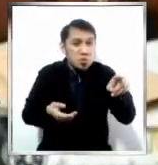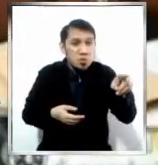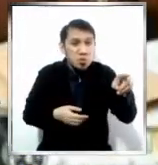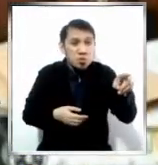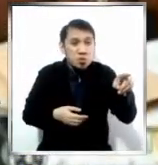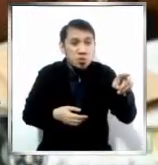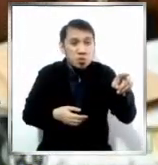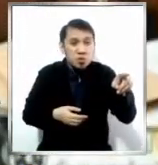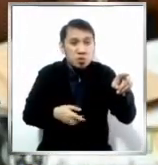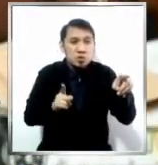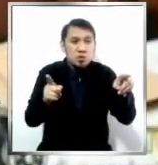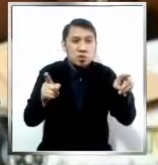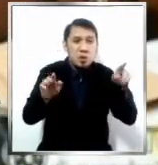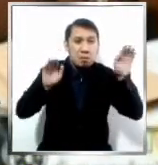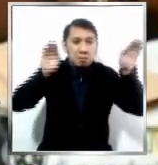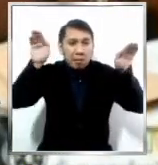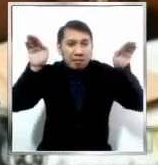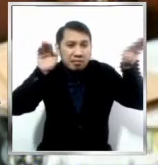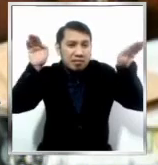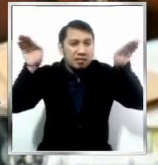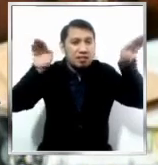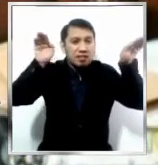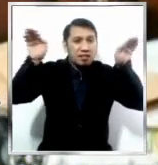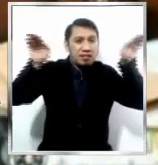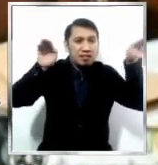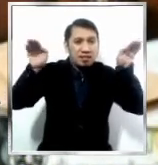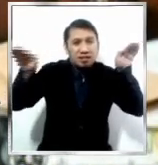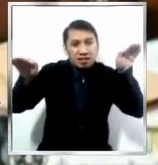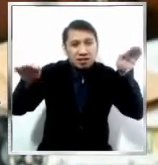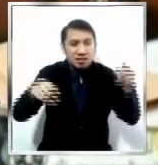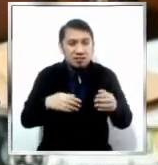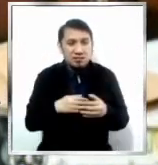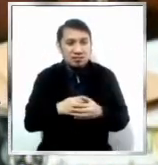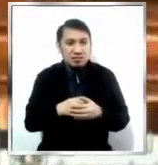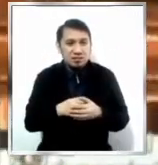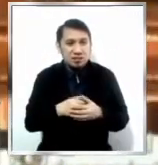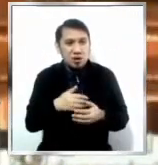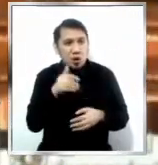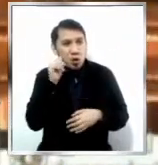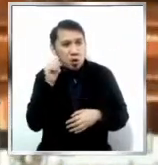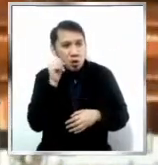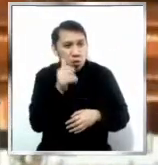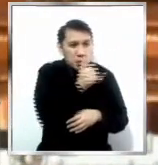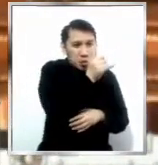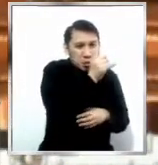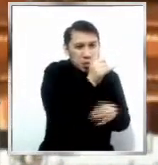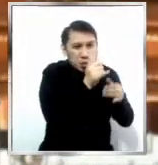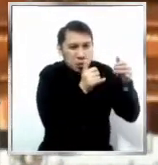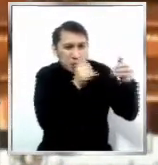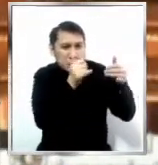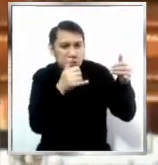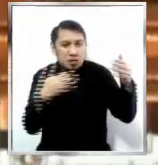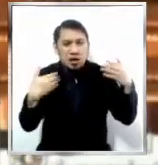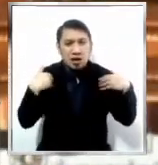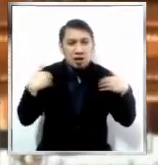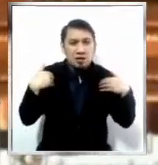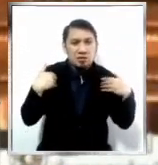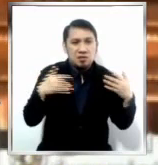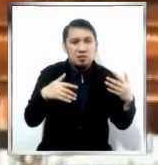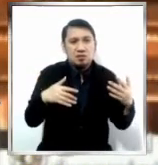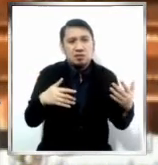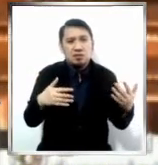nagpaparte kayo, ilang beses kinahuli ng media, na ganon. Baliwala sa